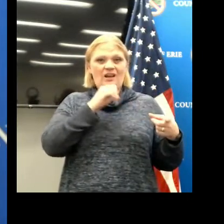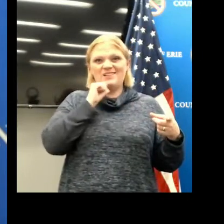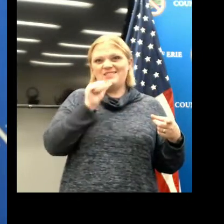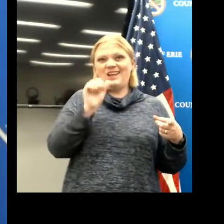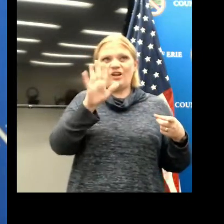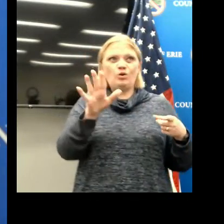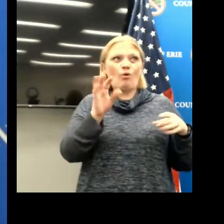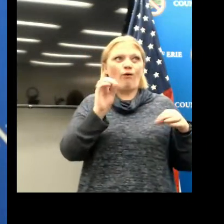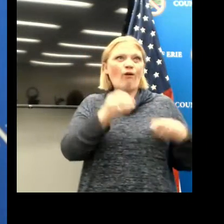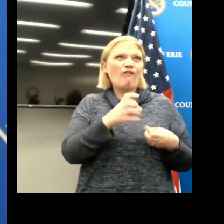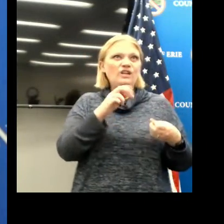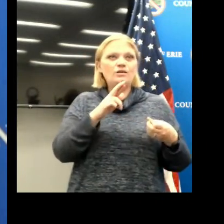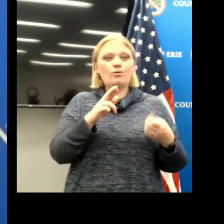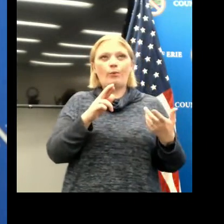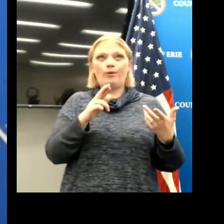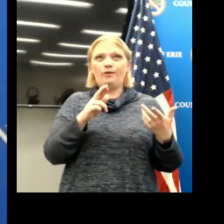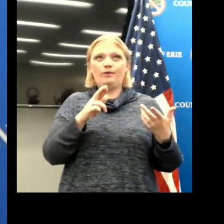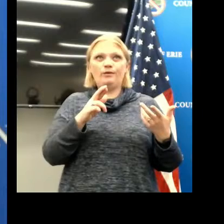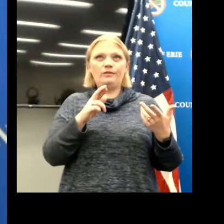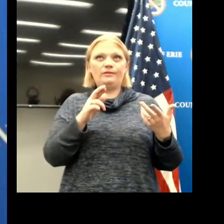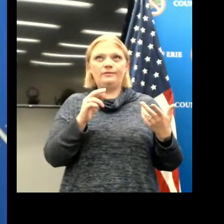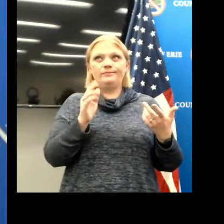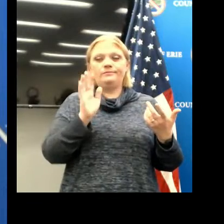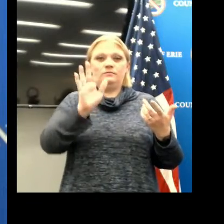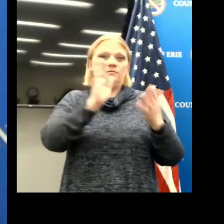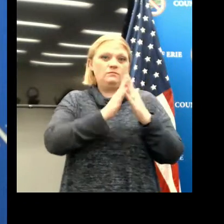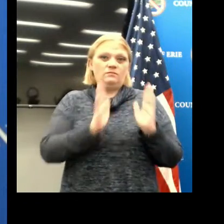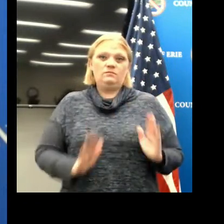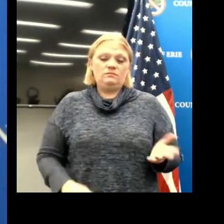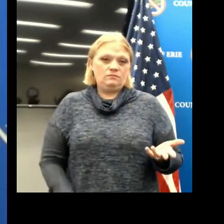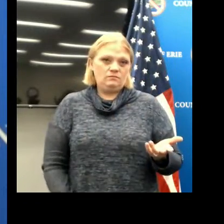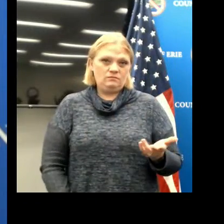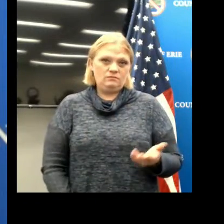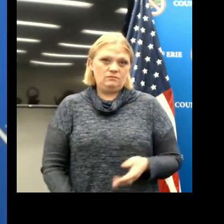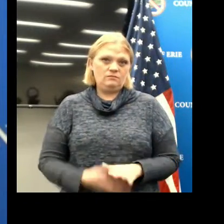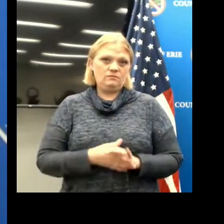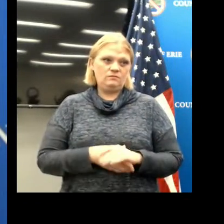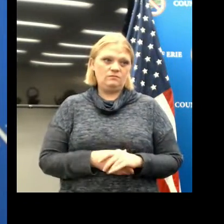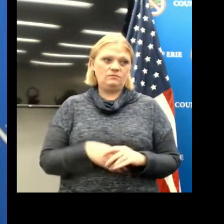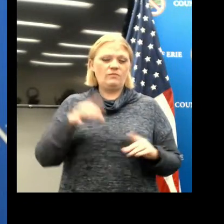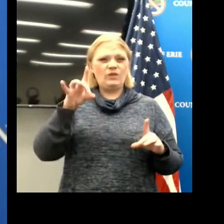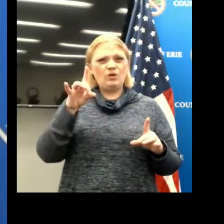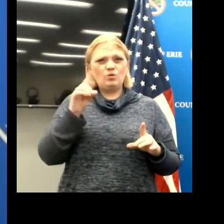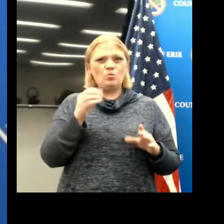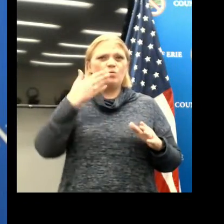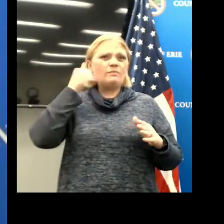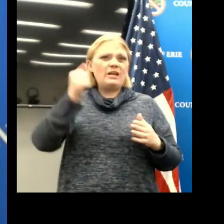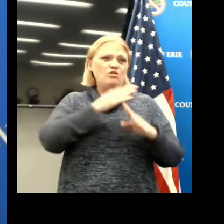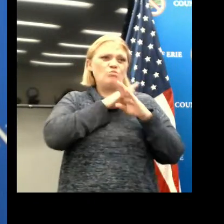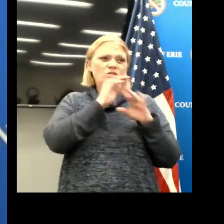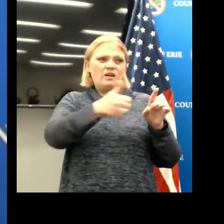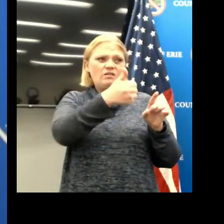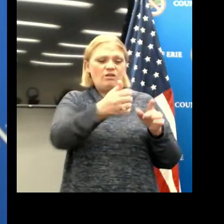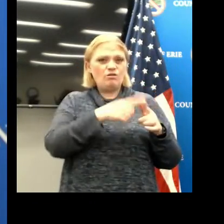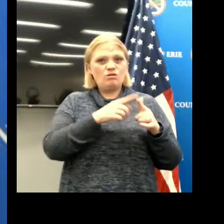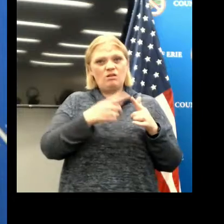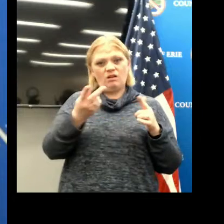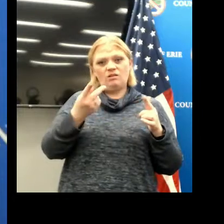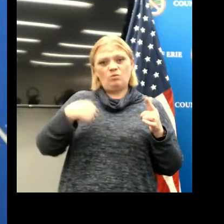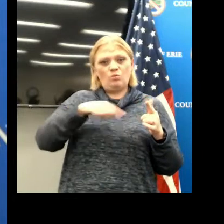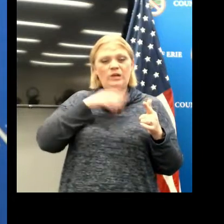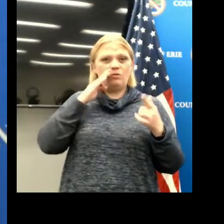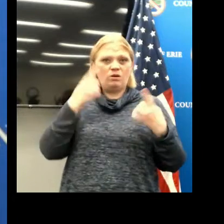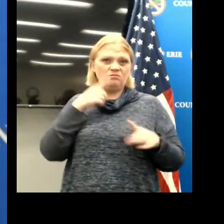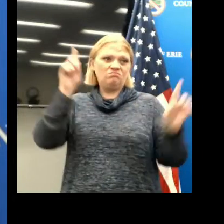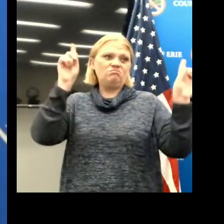immediate office, or for that matter, your house. Do the best to protect others, and we will get through this as